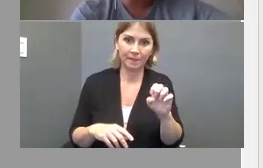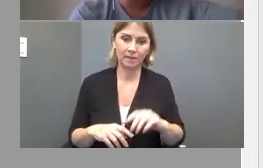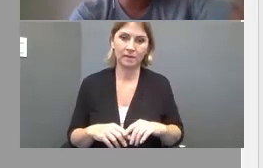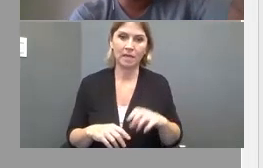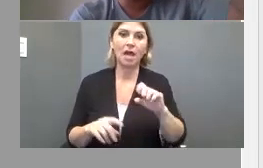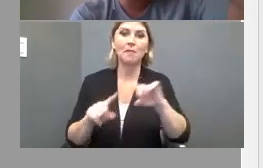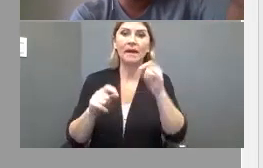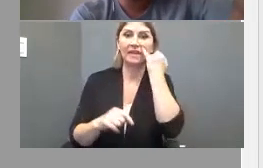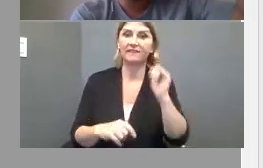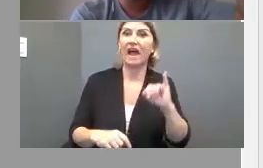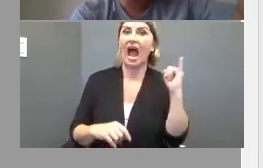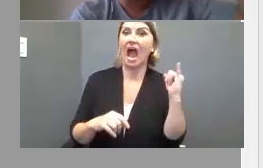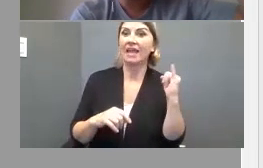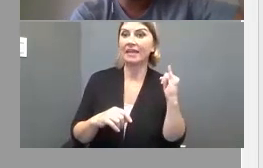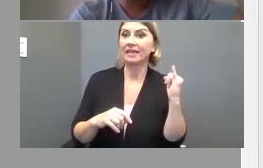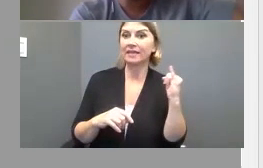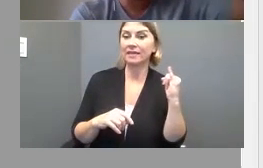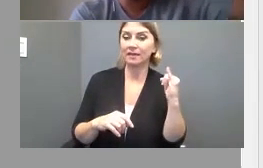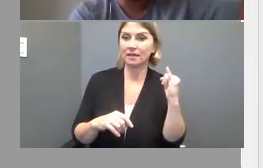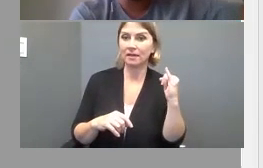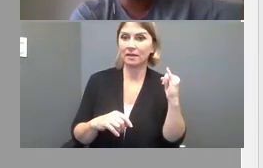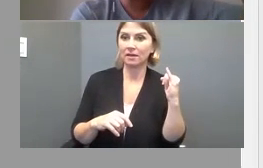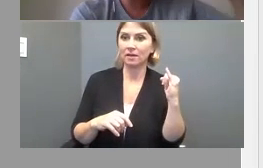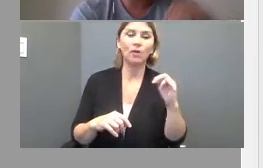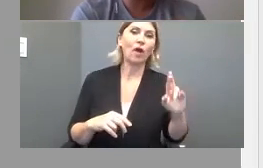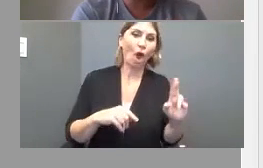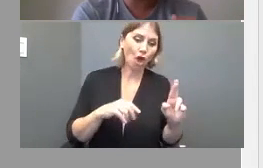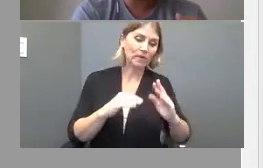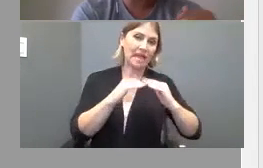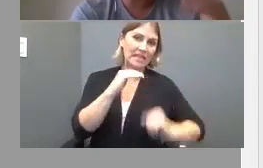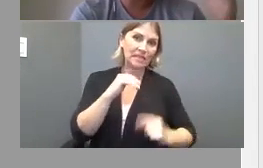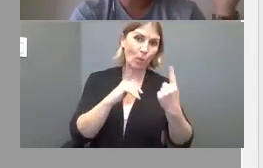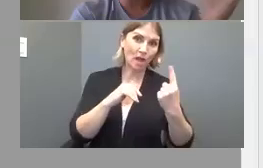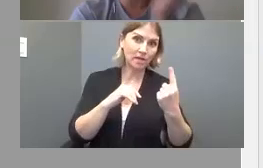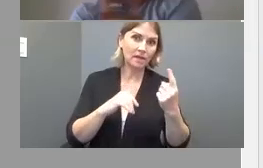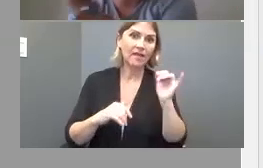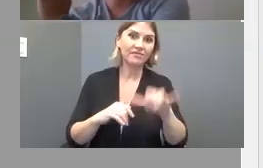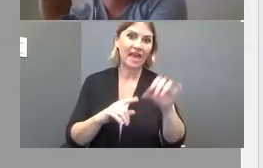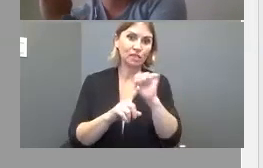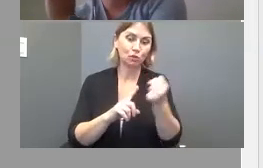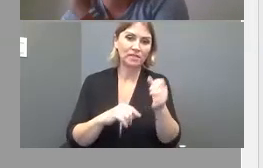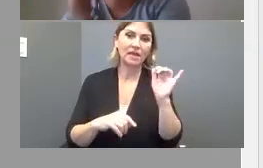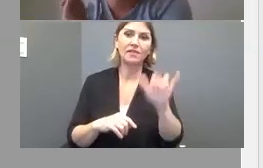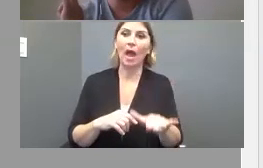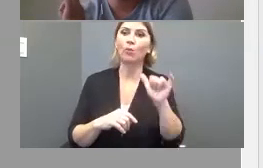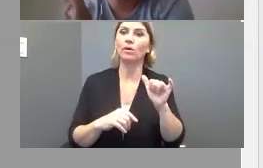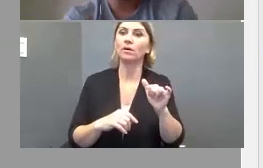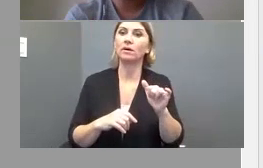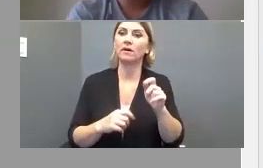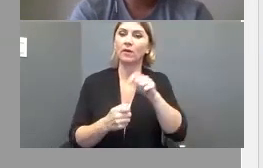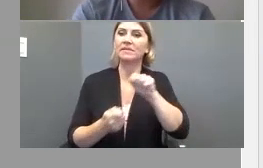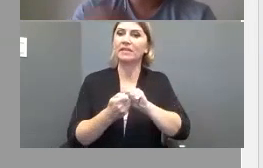if I was, the R value was less than 1, in that scenario, you actually converge to a particular small